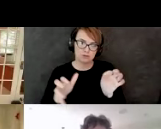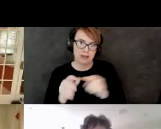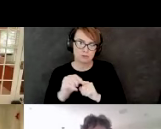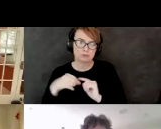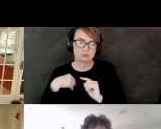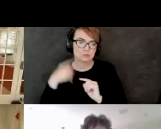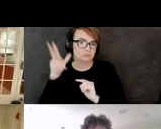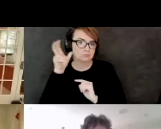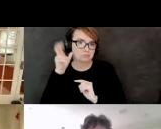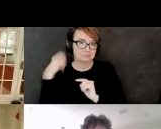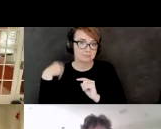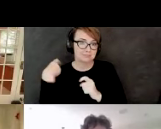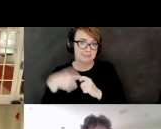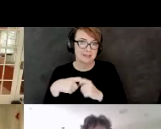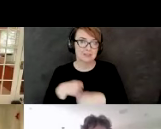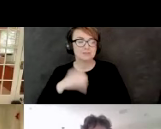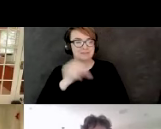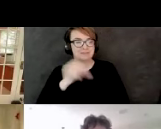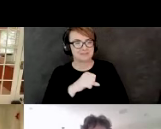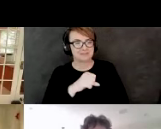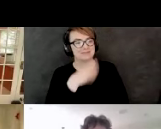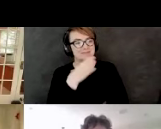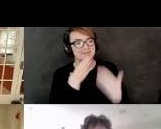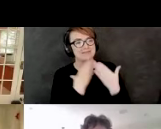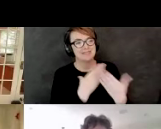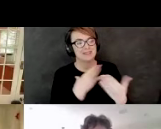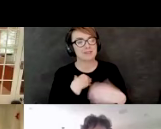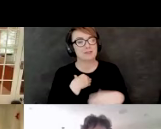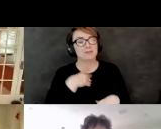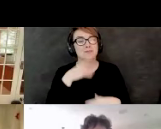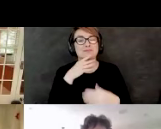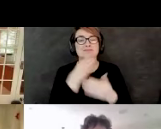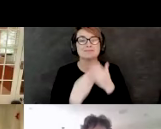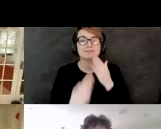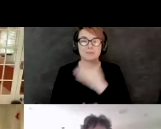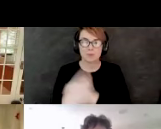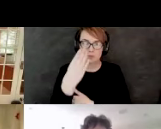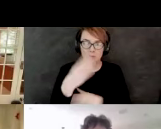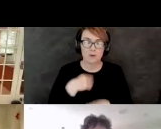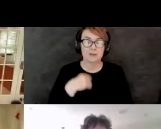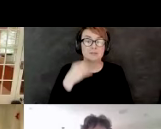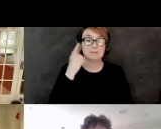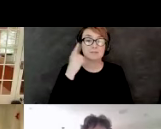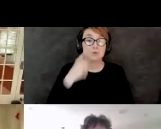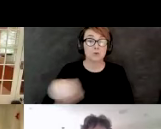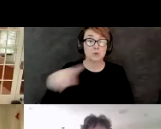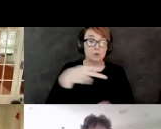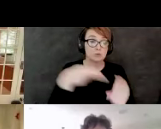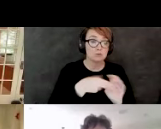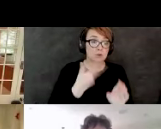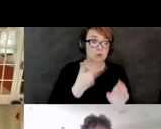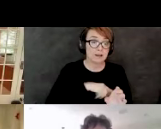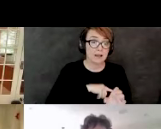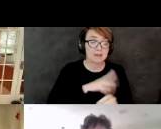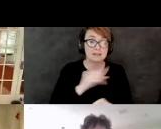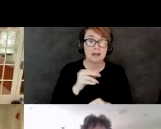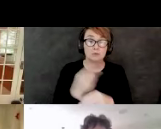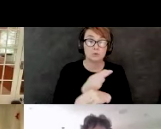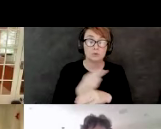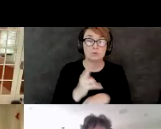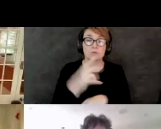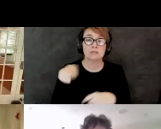you. Muy buenos días. Para aquellos que nos acompañan hoy en español, queremos dejarles saber que tenemos interpretación al vivo